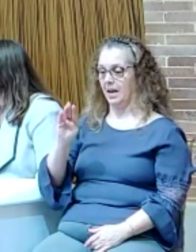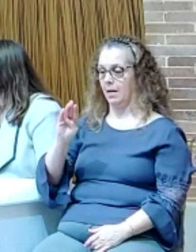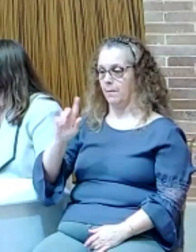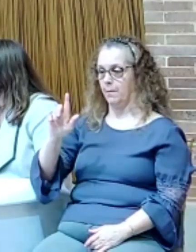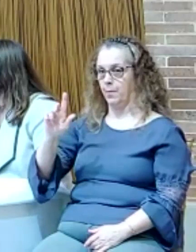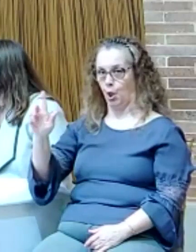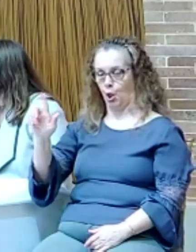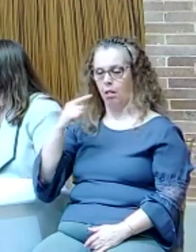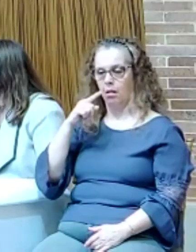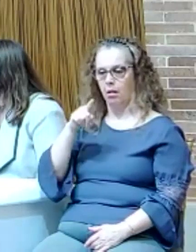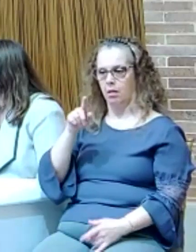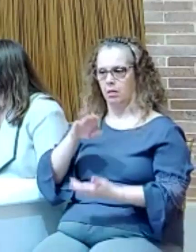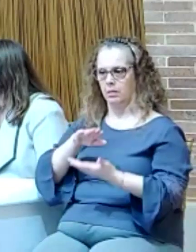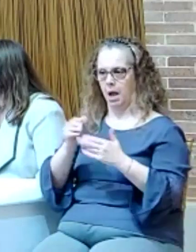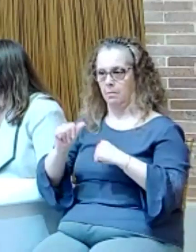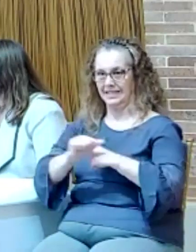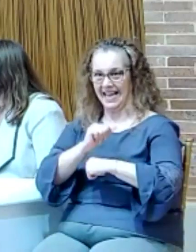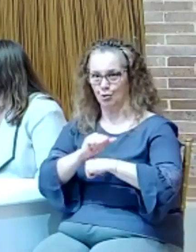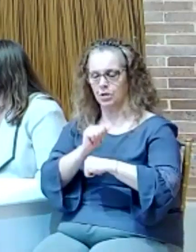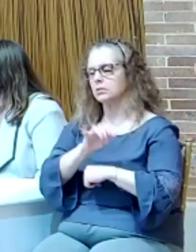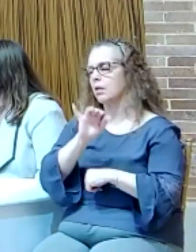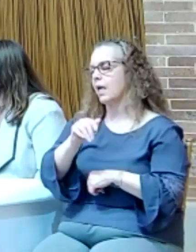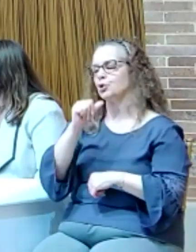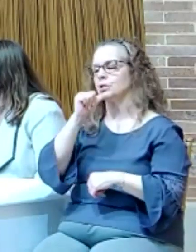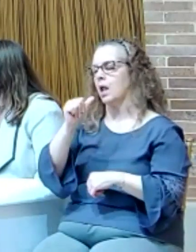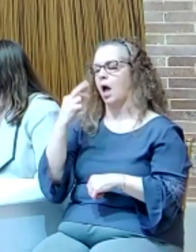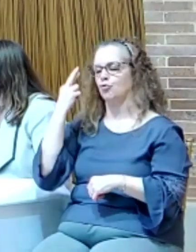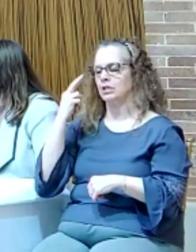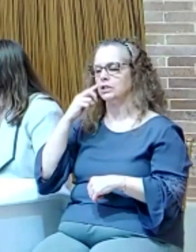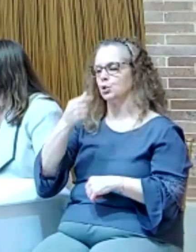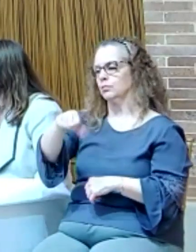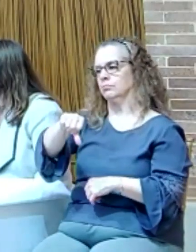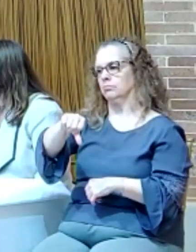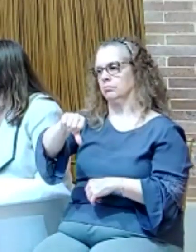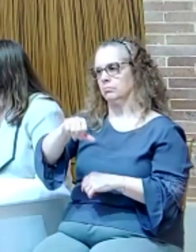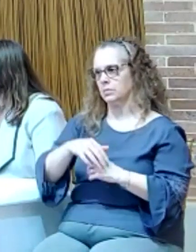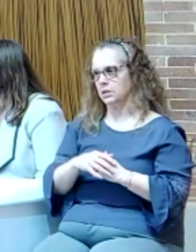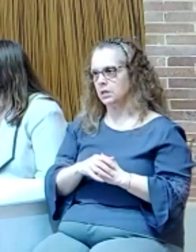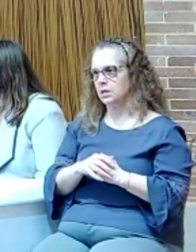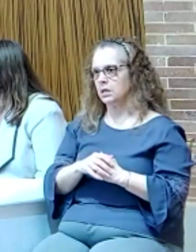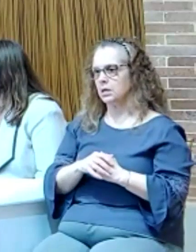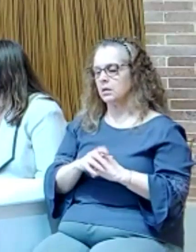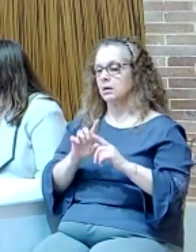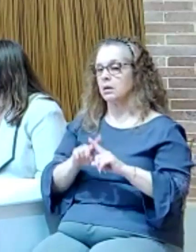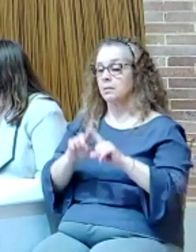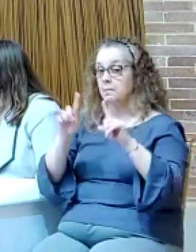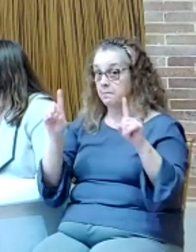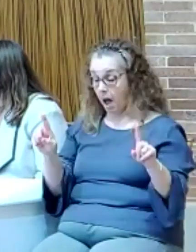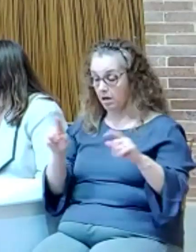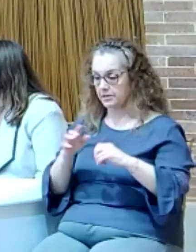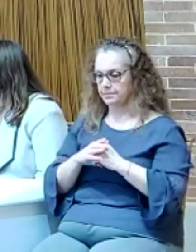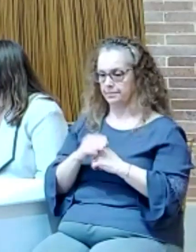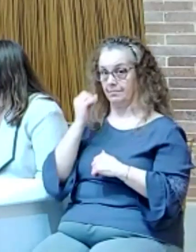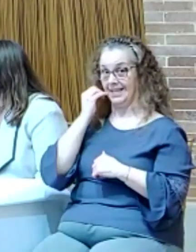something that shouldn't be used to deny an accommodation however should once the person is